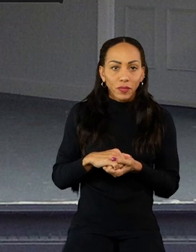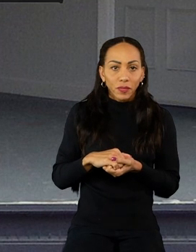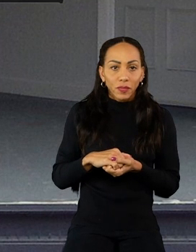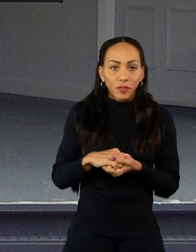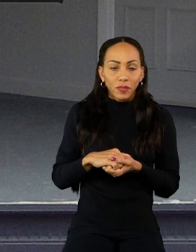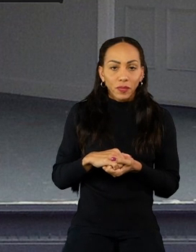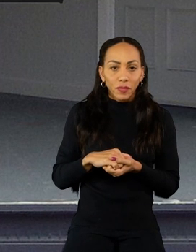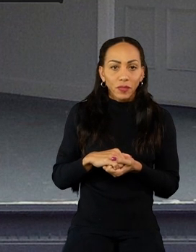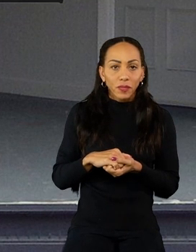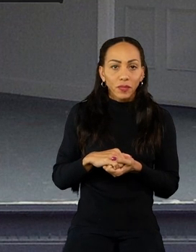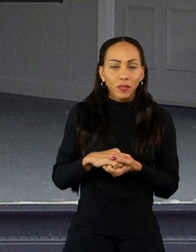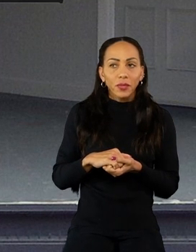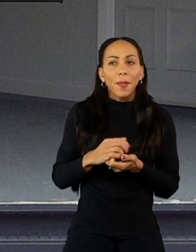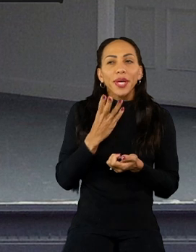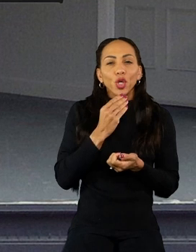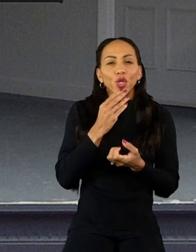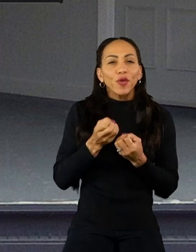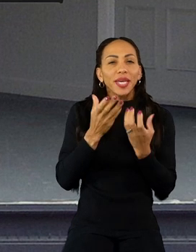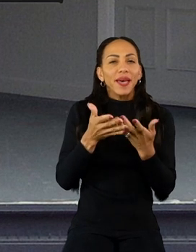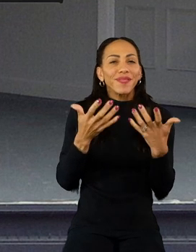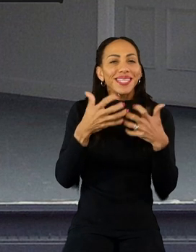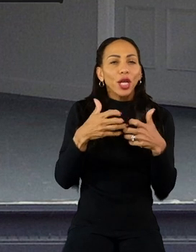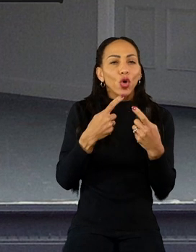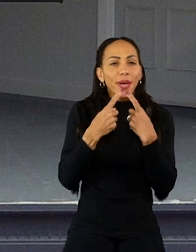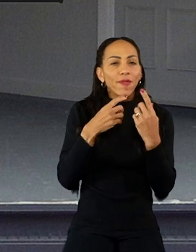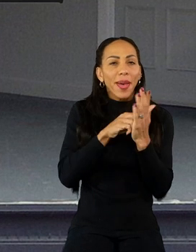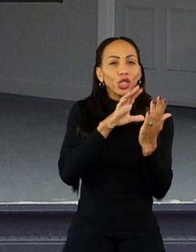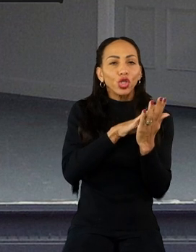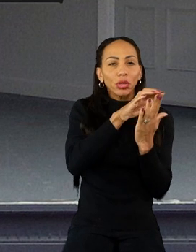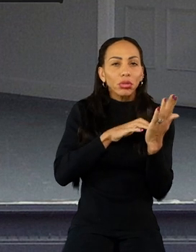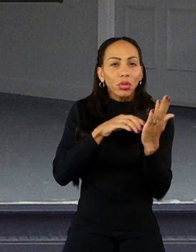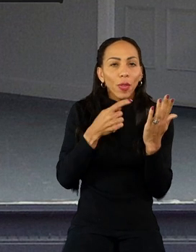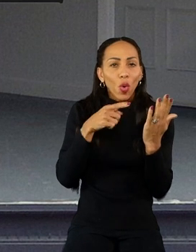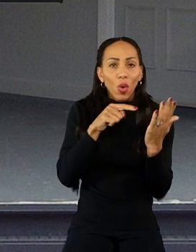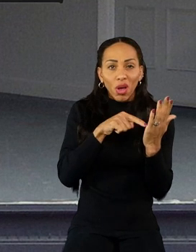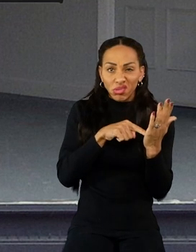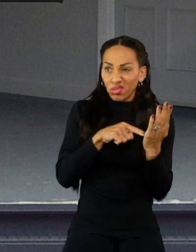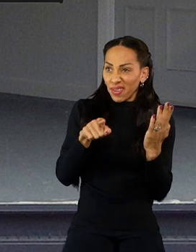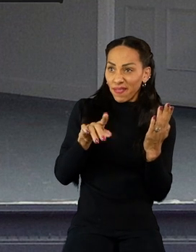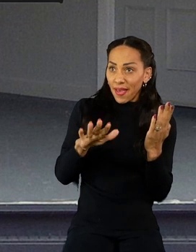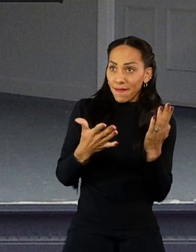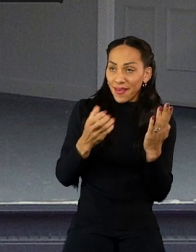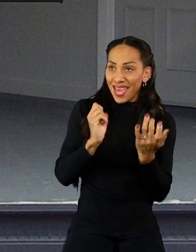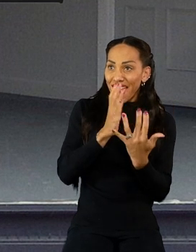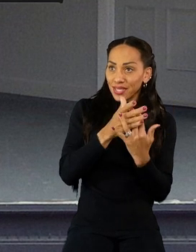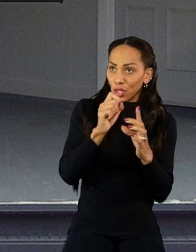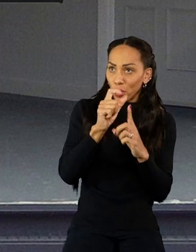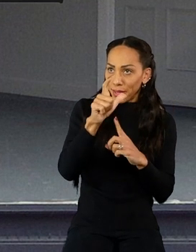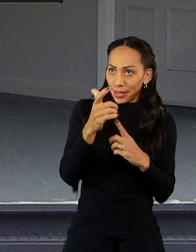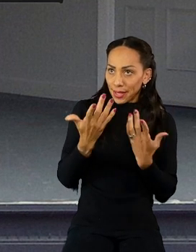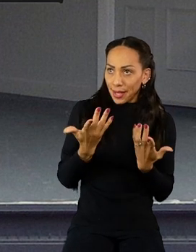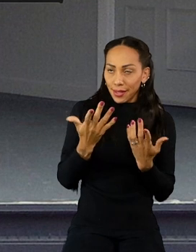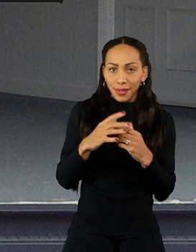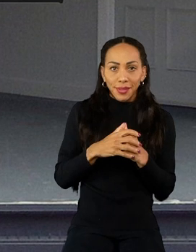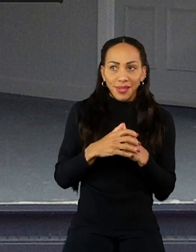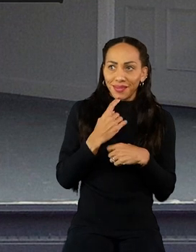Great. Yeah, I'm just thinking it's useful if we can give that sort of technical information, because if someone doesn't have access